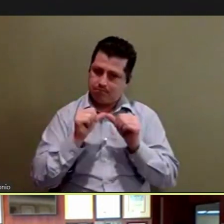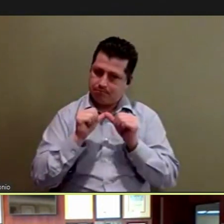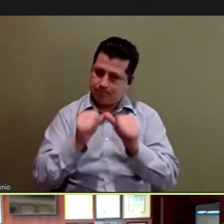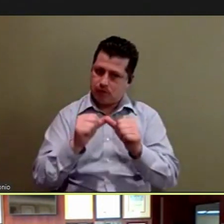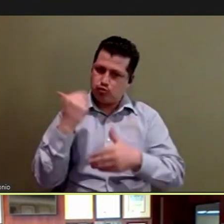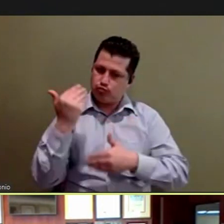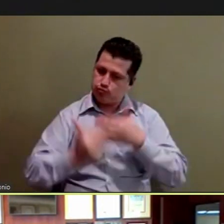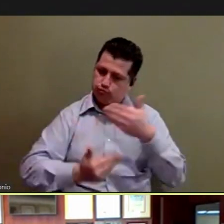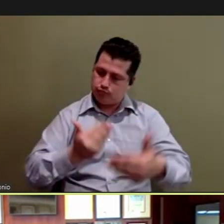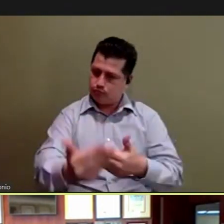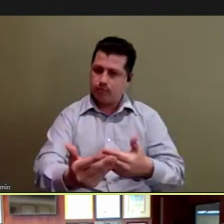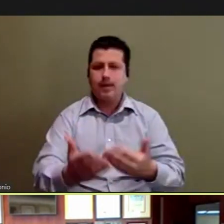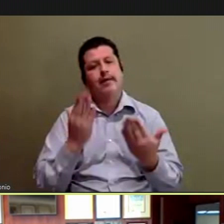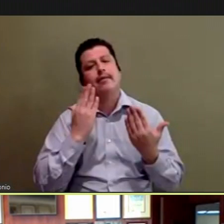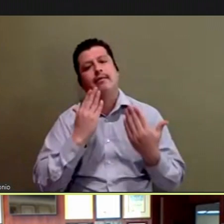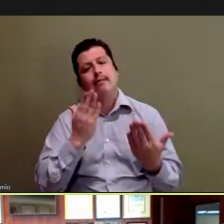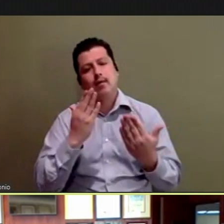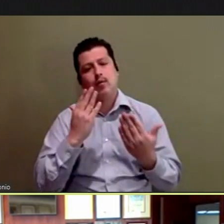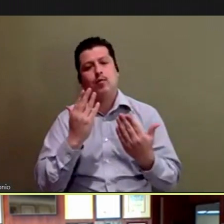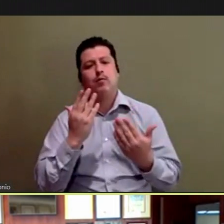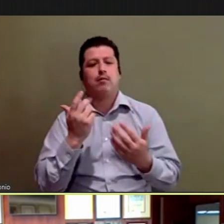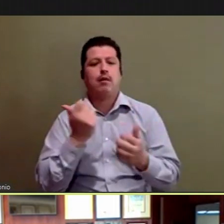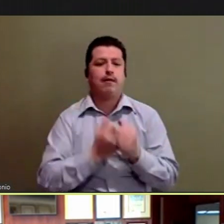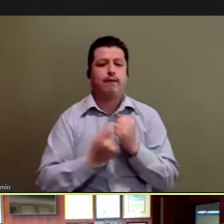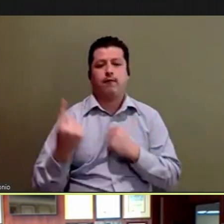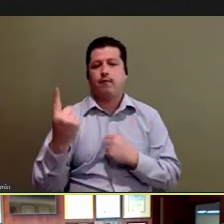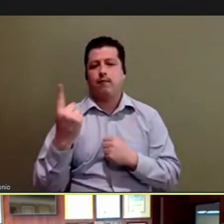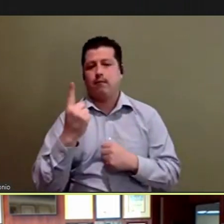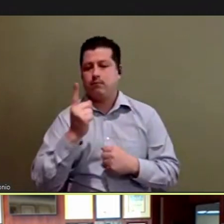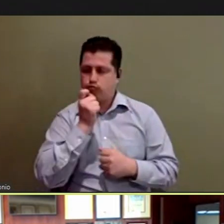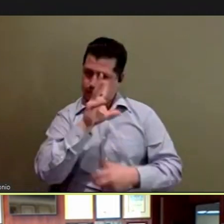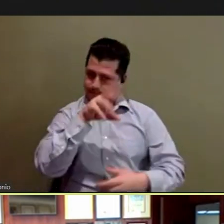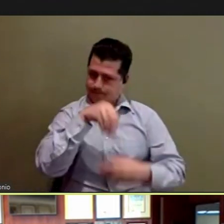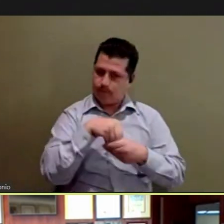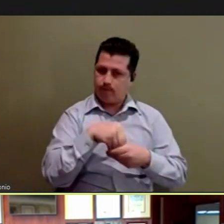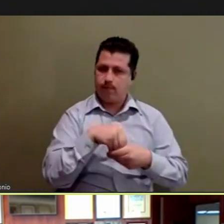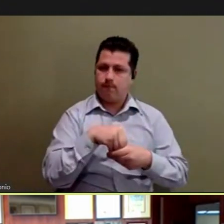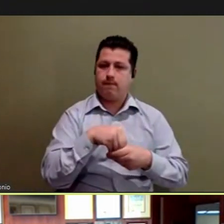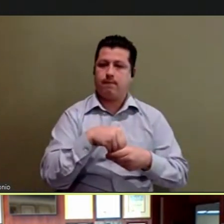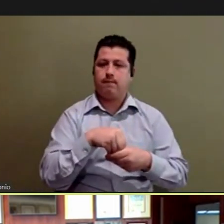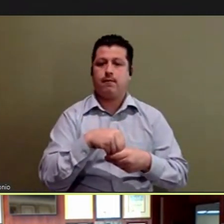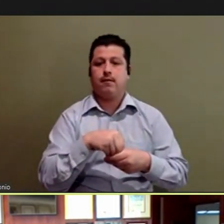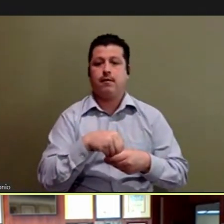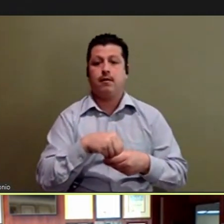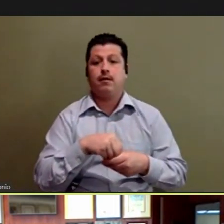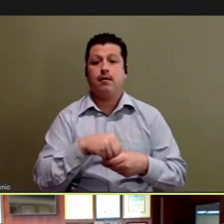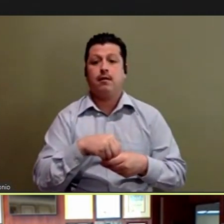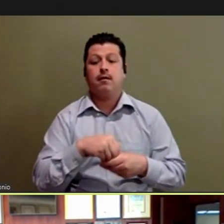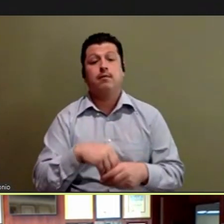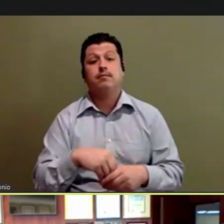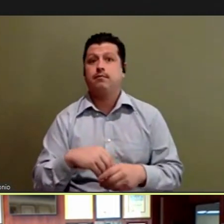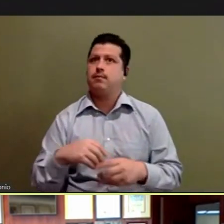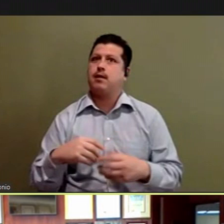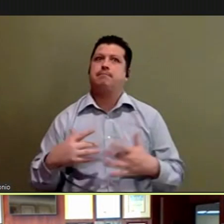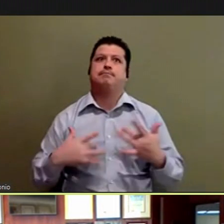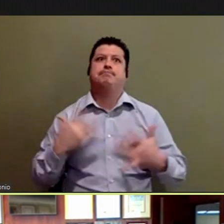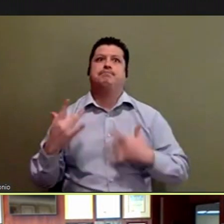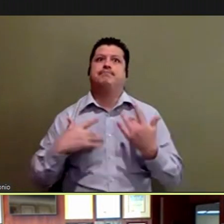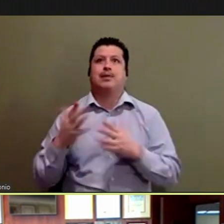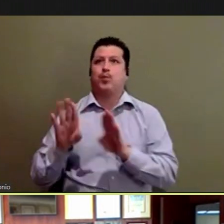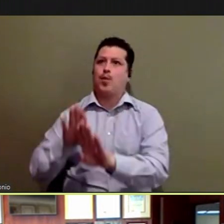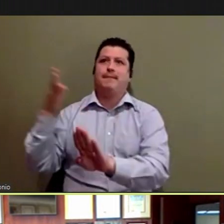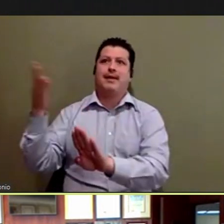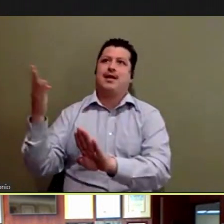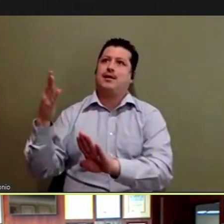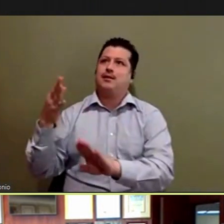thanks to all of our partners, and the fact that we have a site opening on 15th is just,